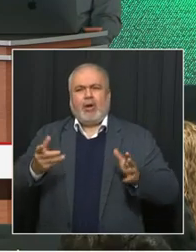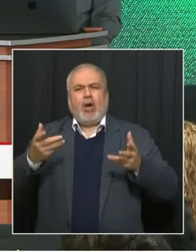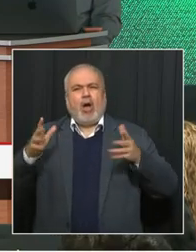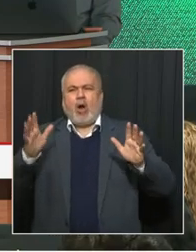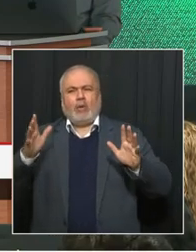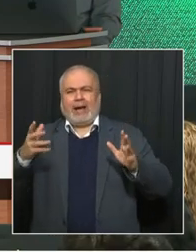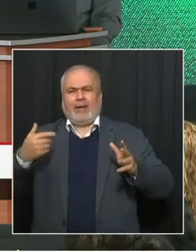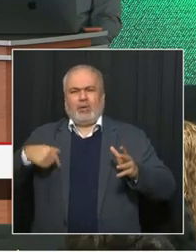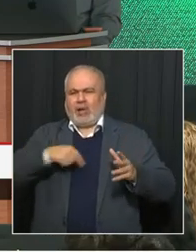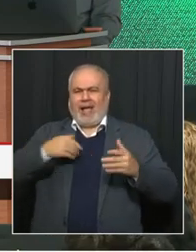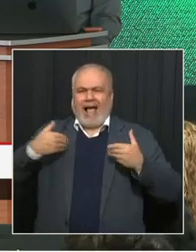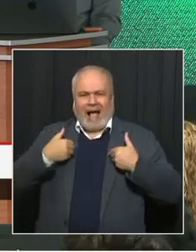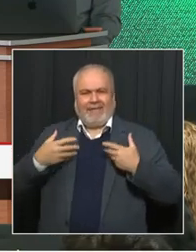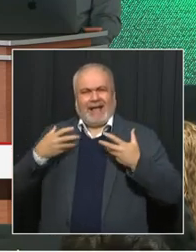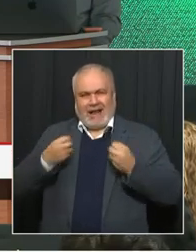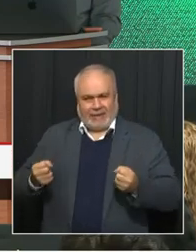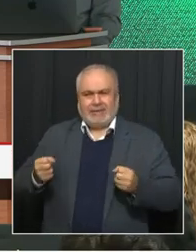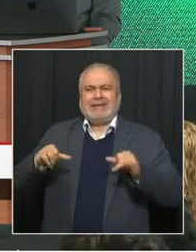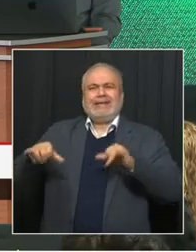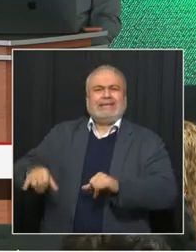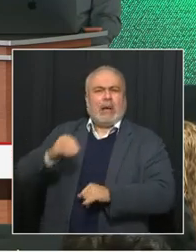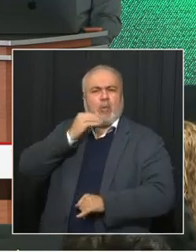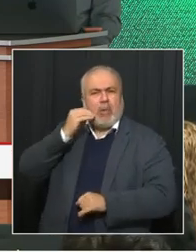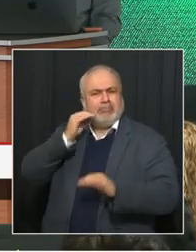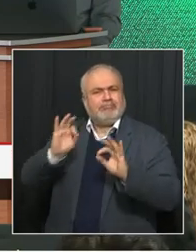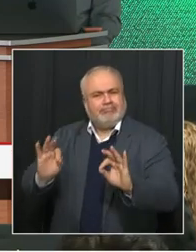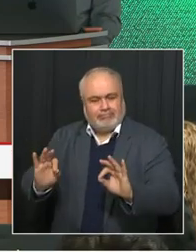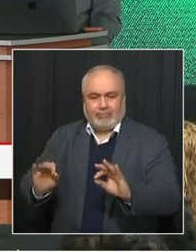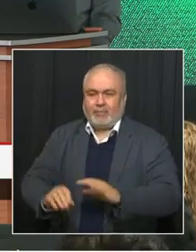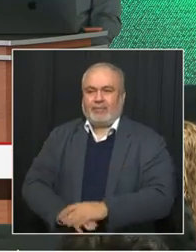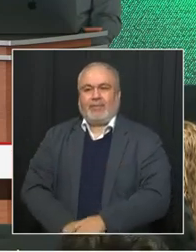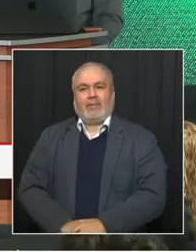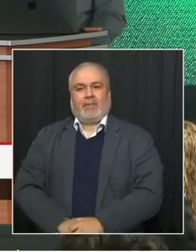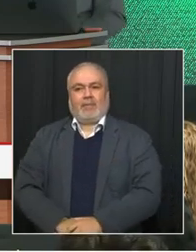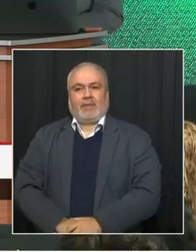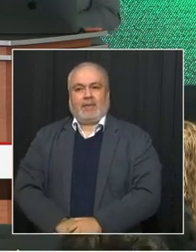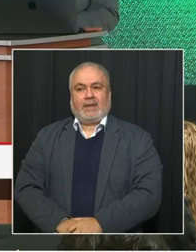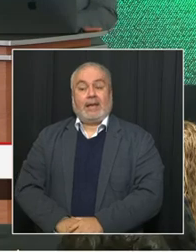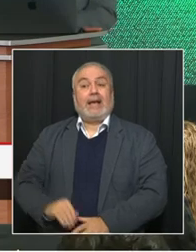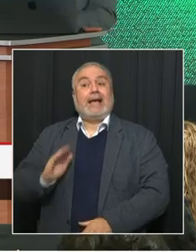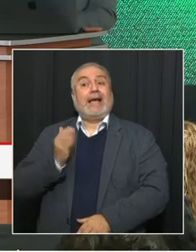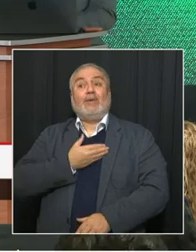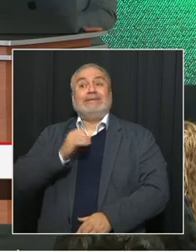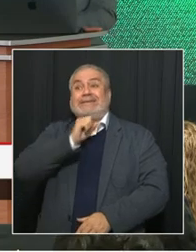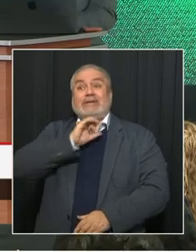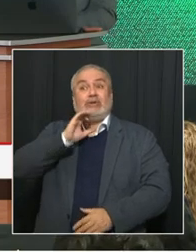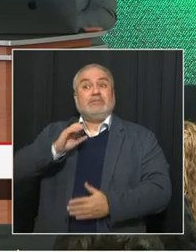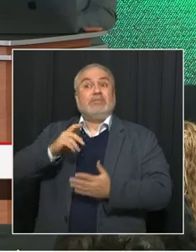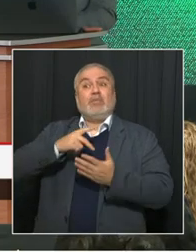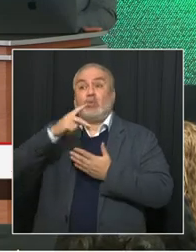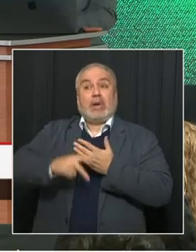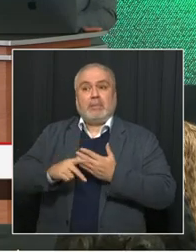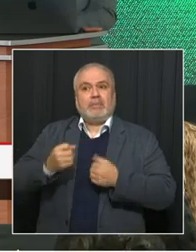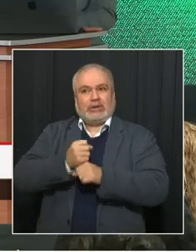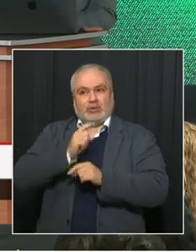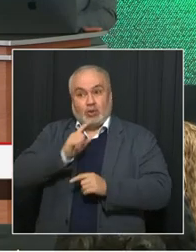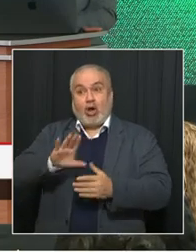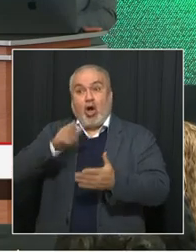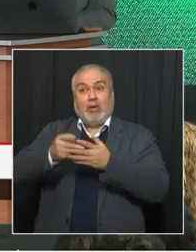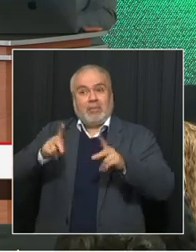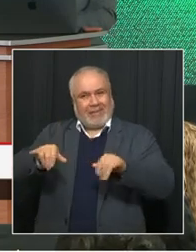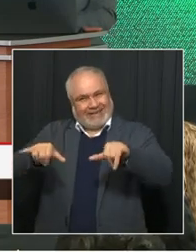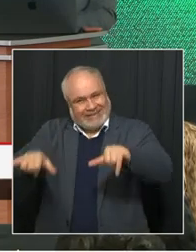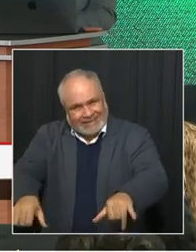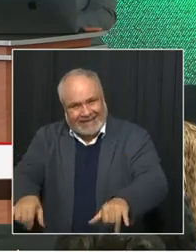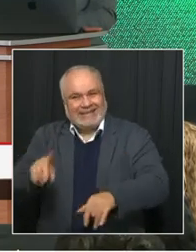home. And so our senior programs help us retain. And we know because